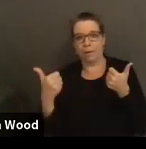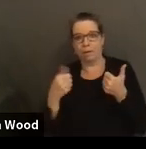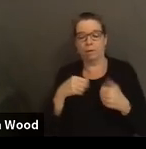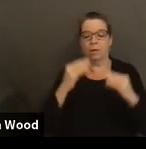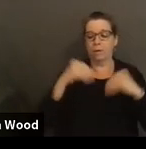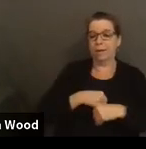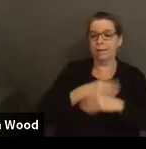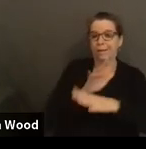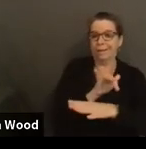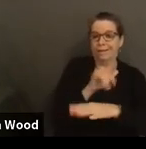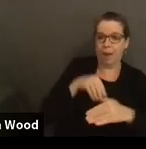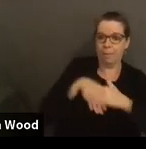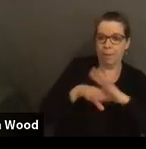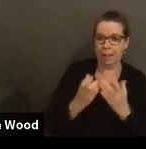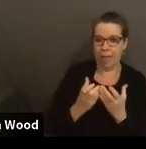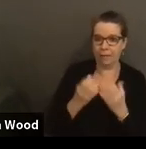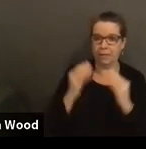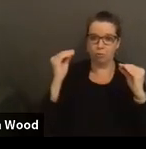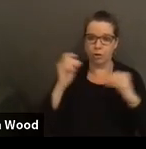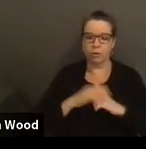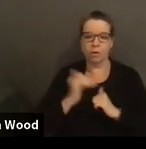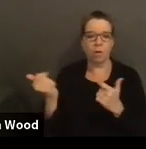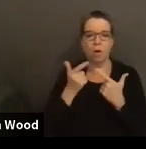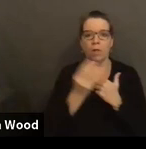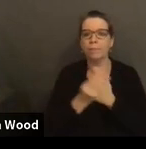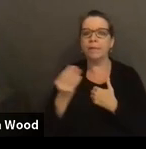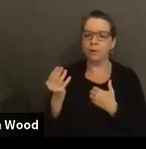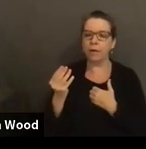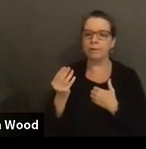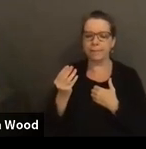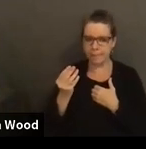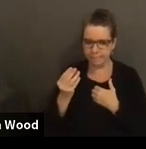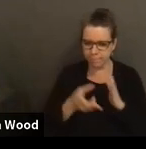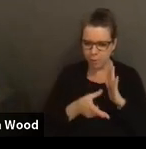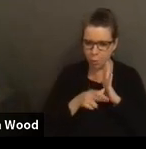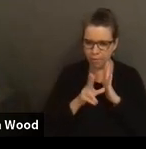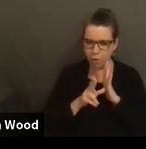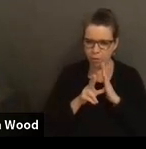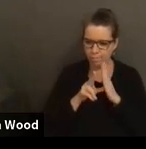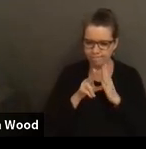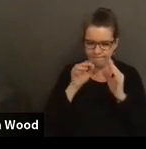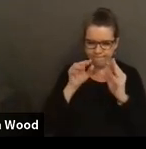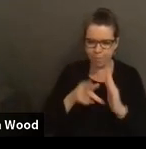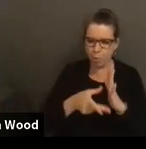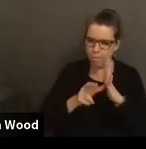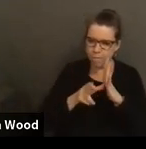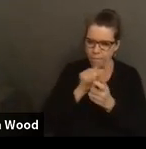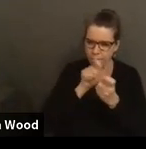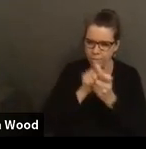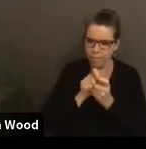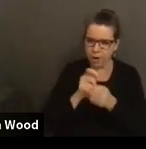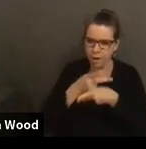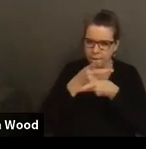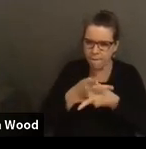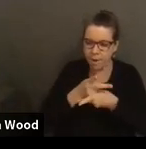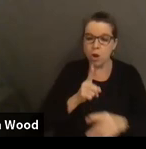instruction. All of the materials undergo a rigorous review that I'll talk about in just a moment. This is to